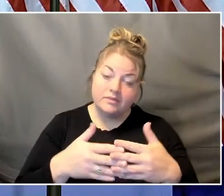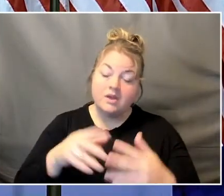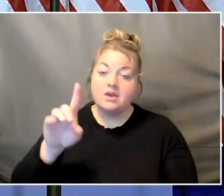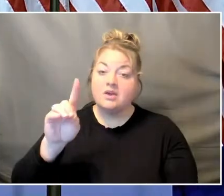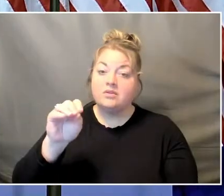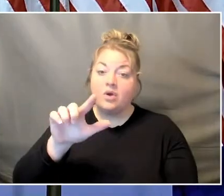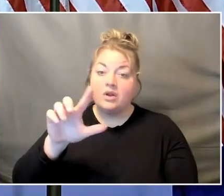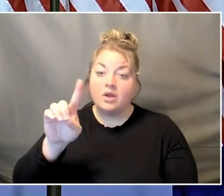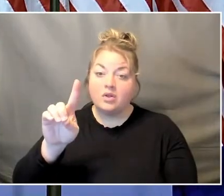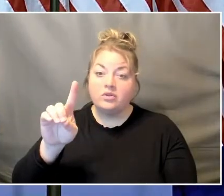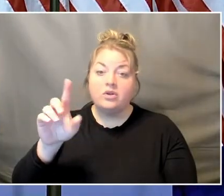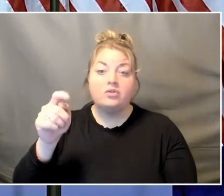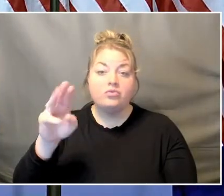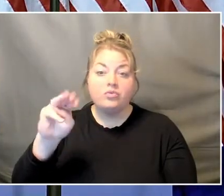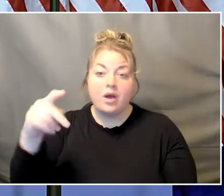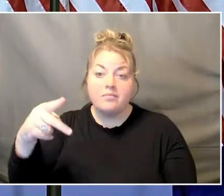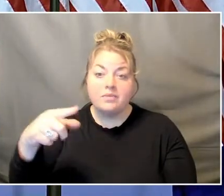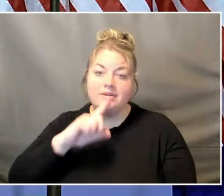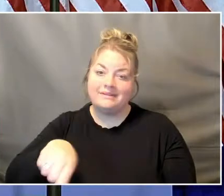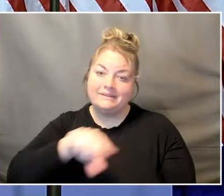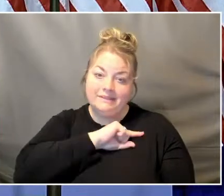Trump is guilty.